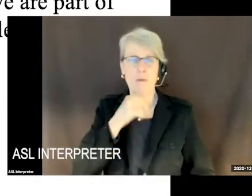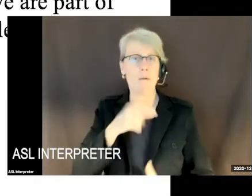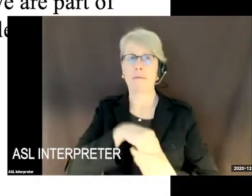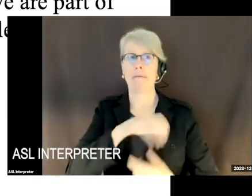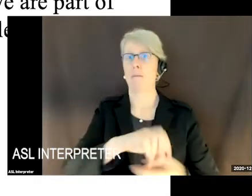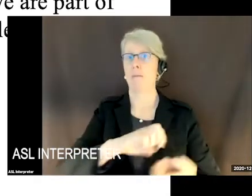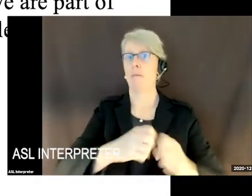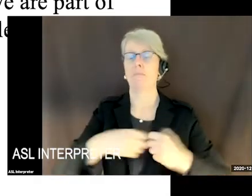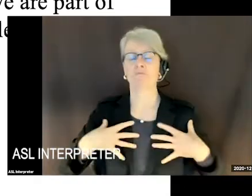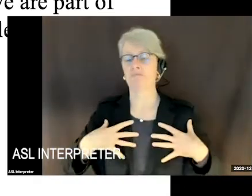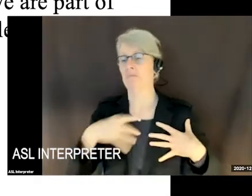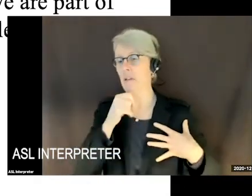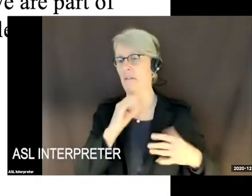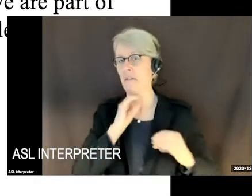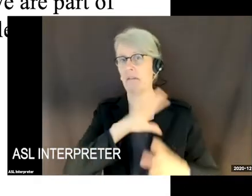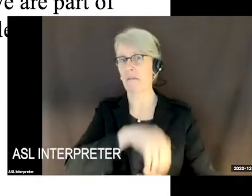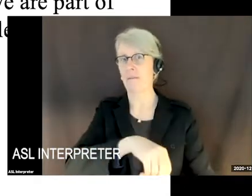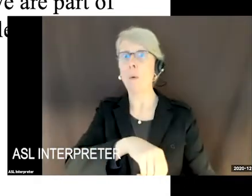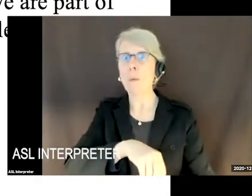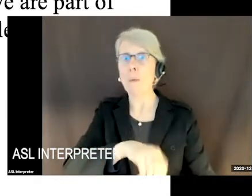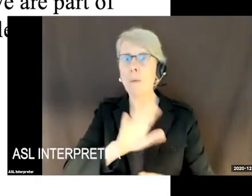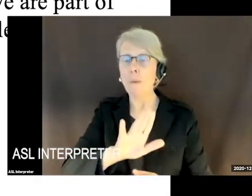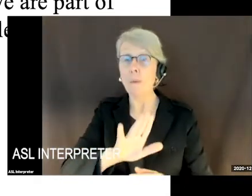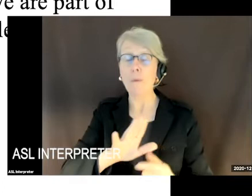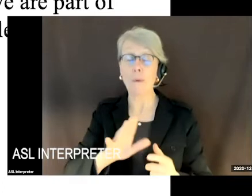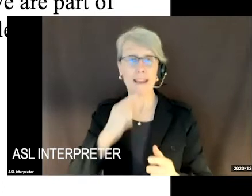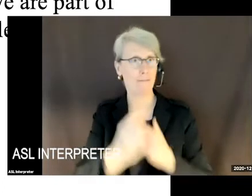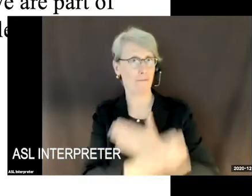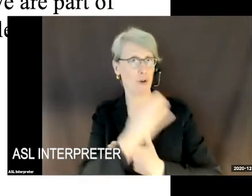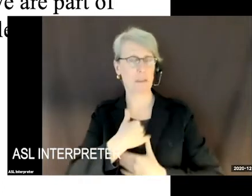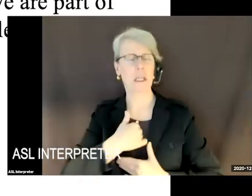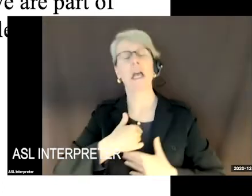of the problem, I can't be part of the solution except